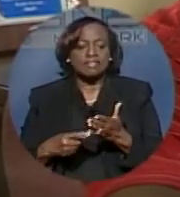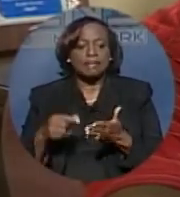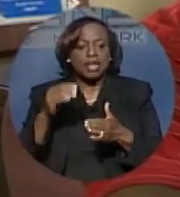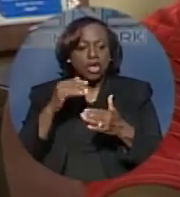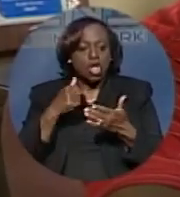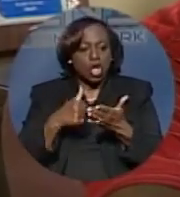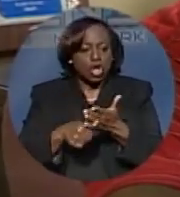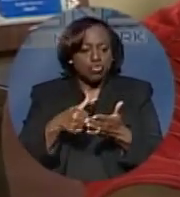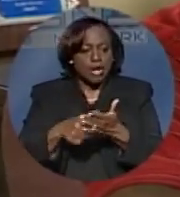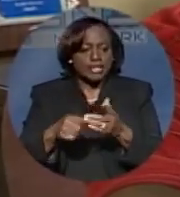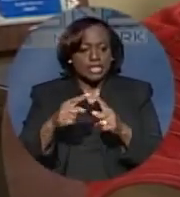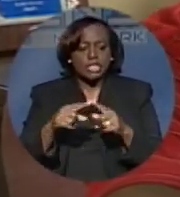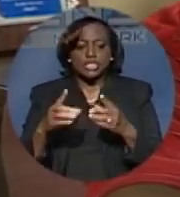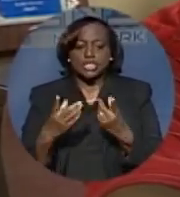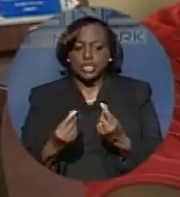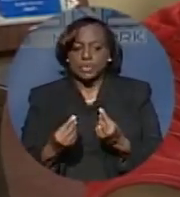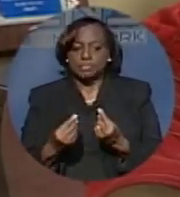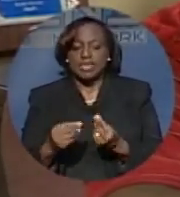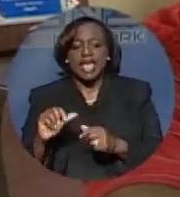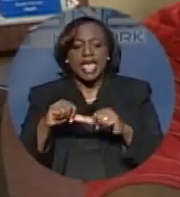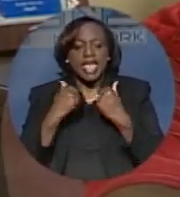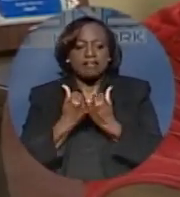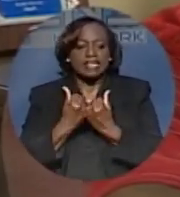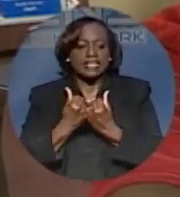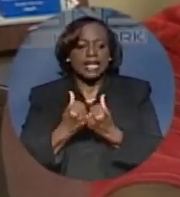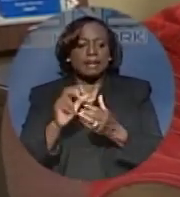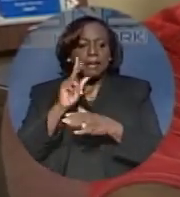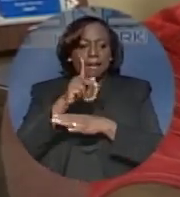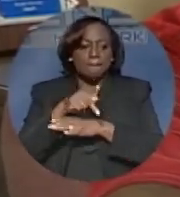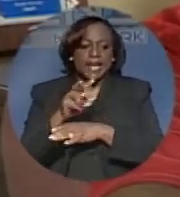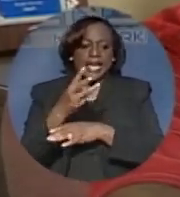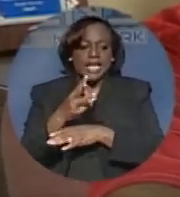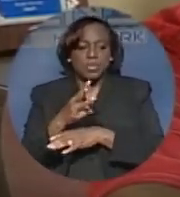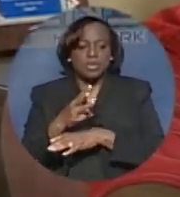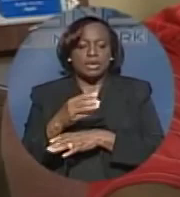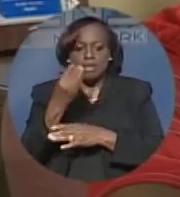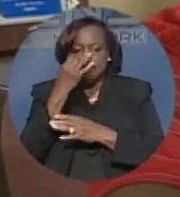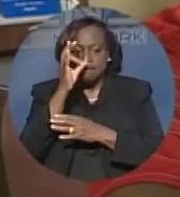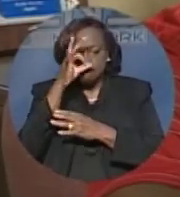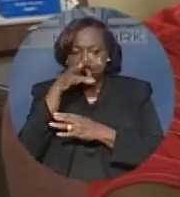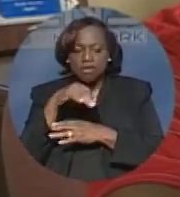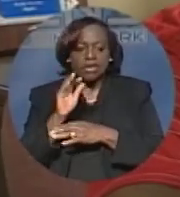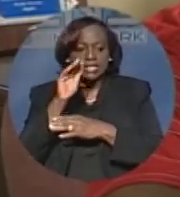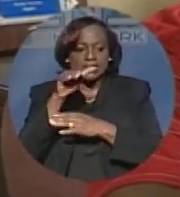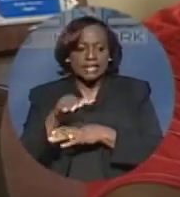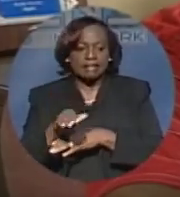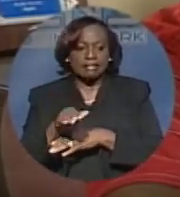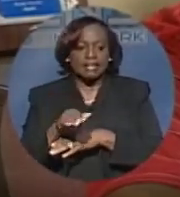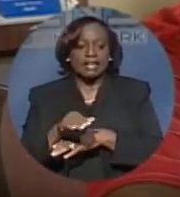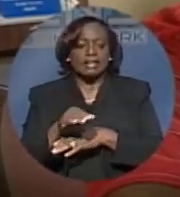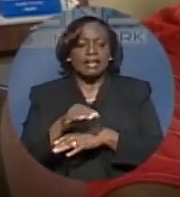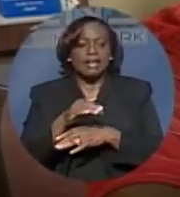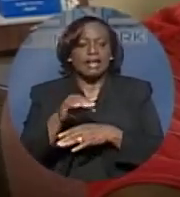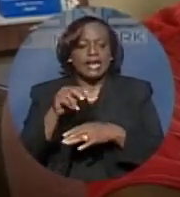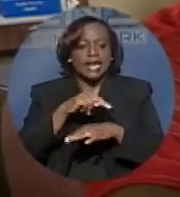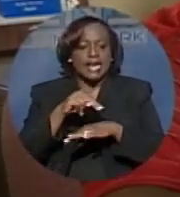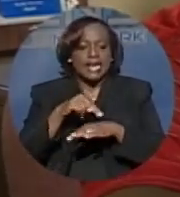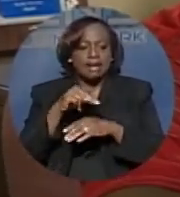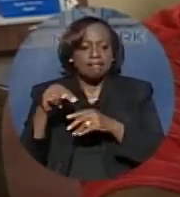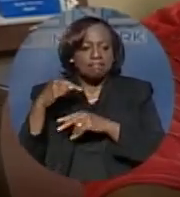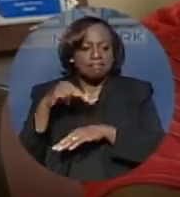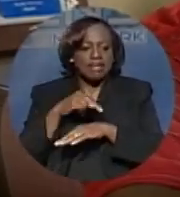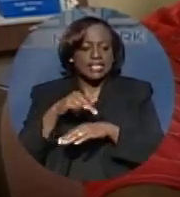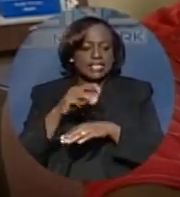areas like Pinewood Gardens, Nassau Village, Fox Hill, the Camp Road areas, and all of that. They're very heavily populated areas that has to